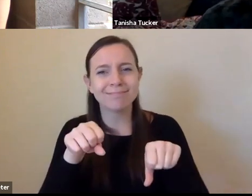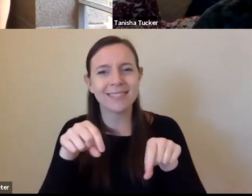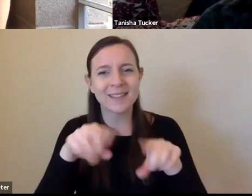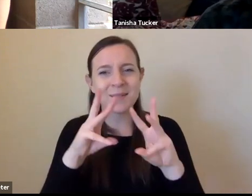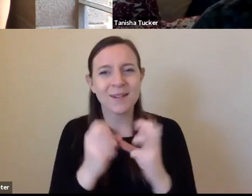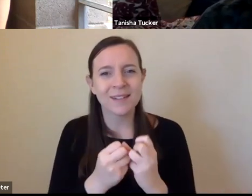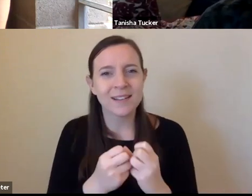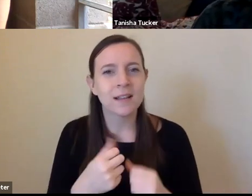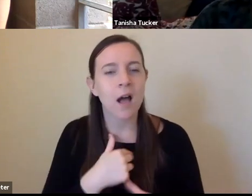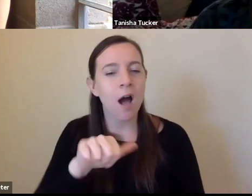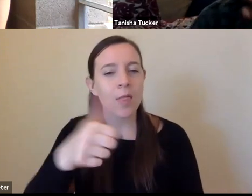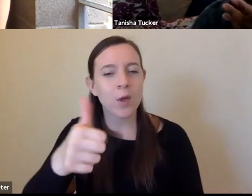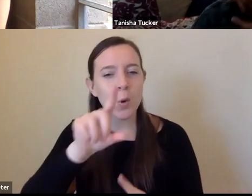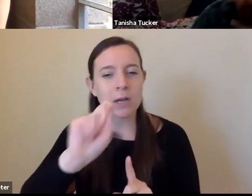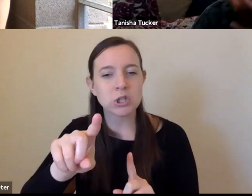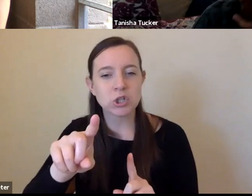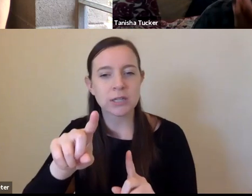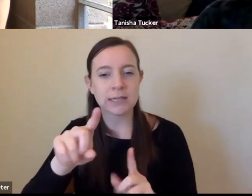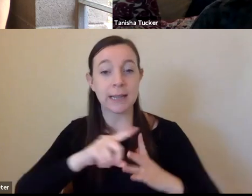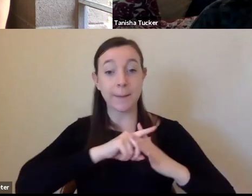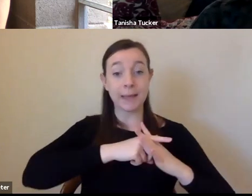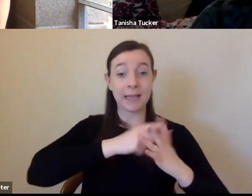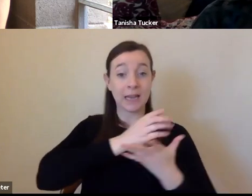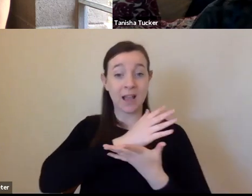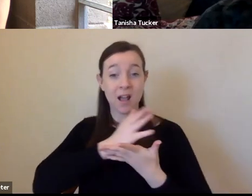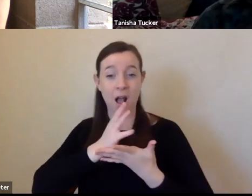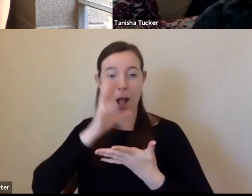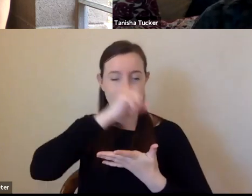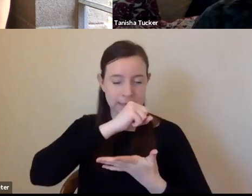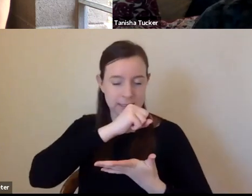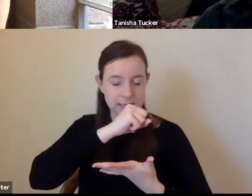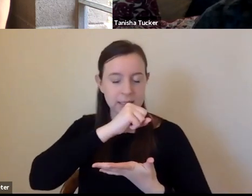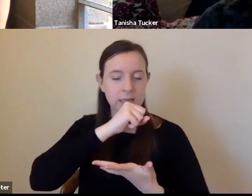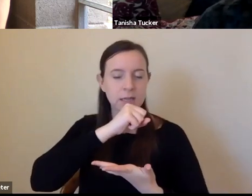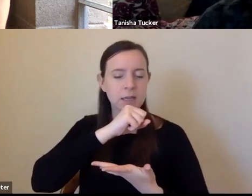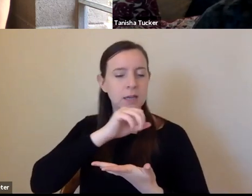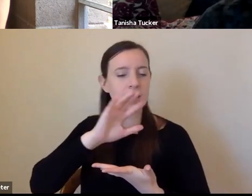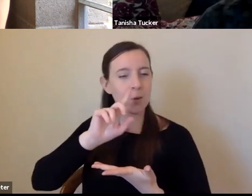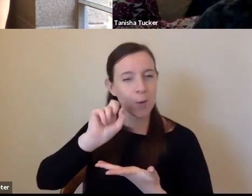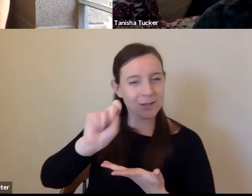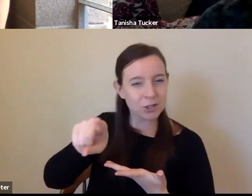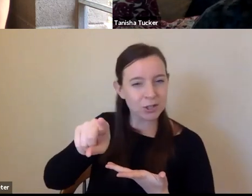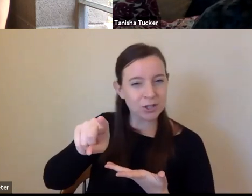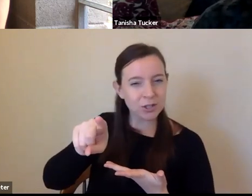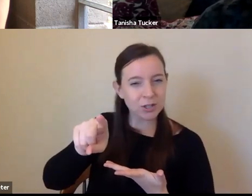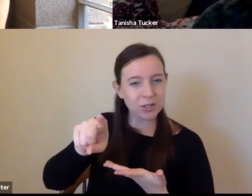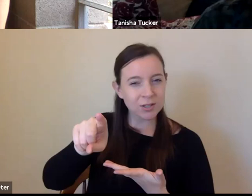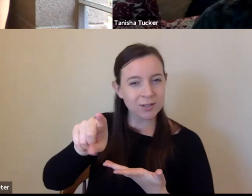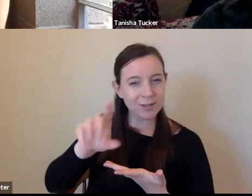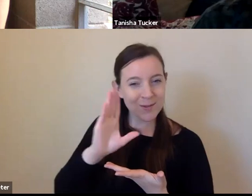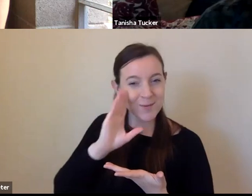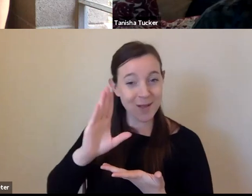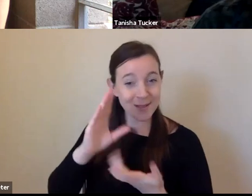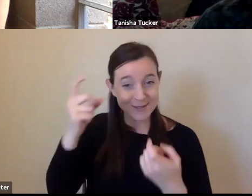is another, I missed the beginning of the program, but my question is, are you going to be celebrating the Dia de